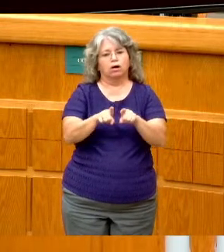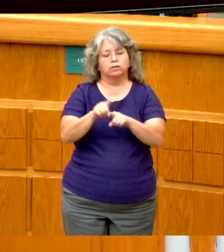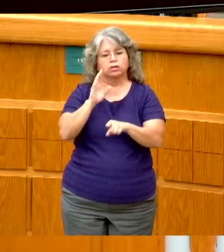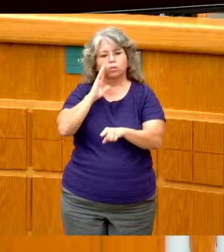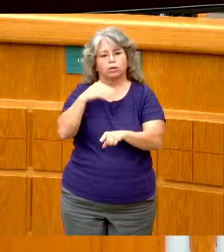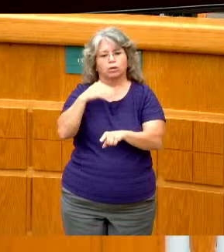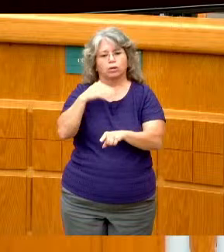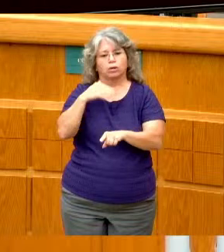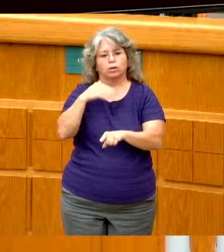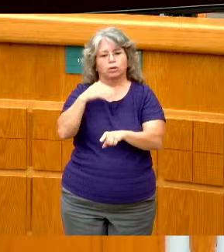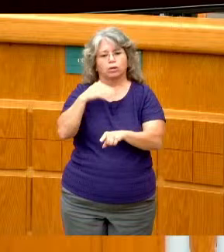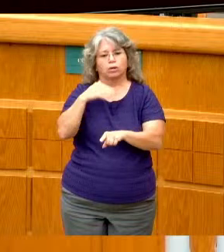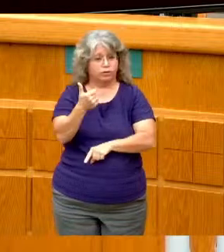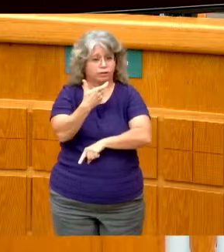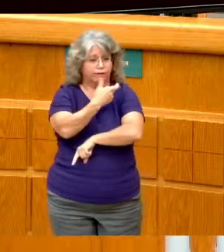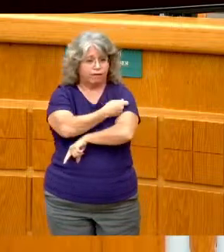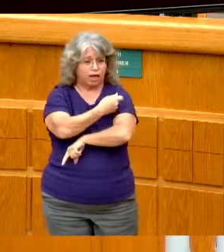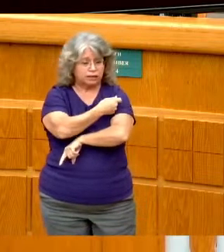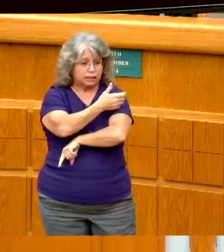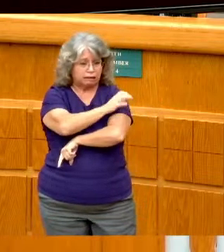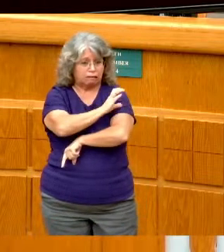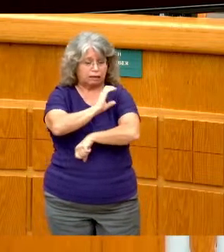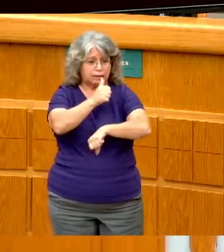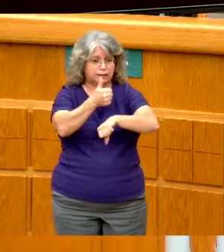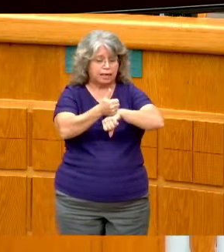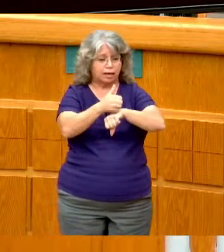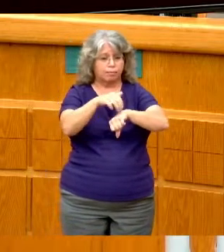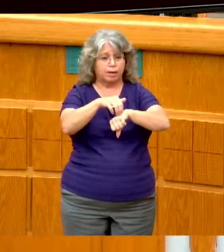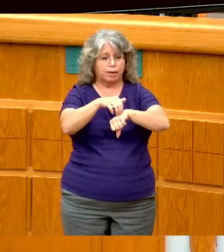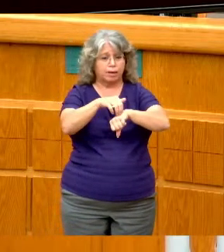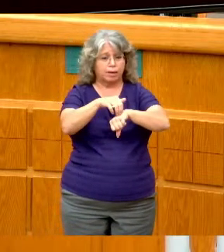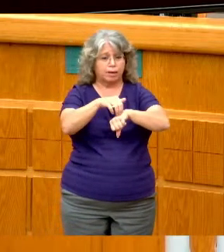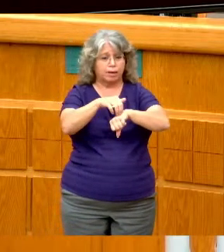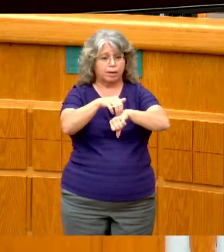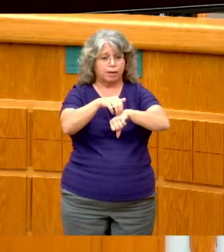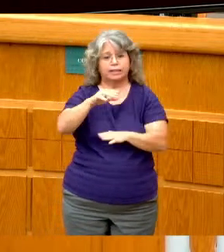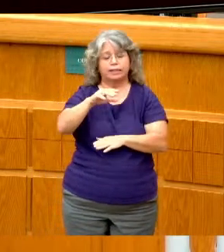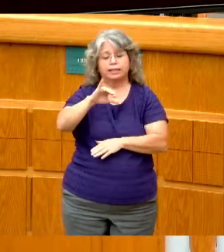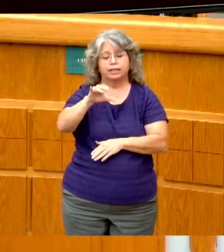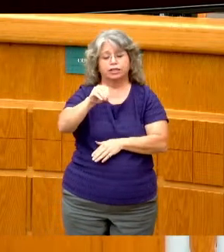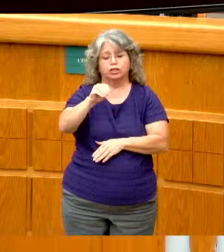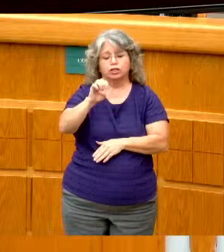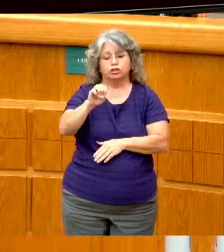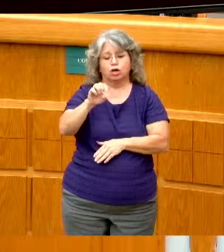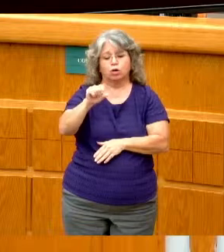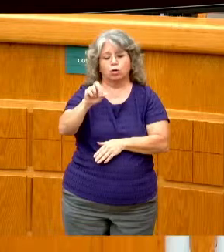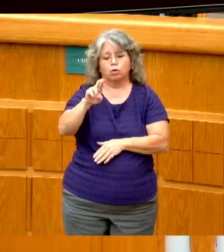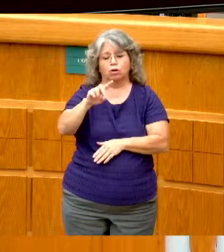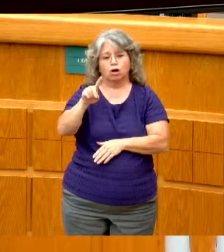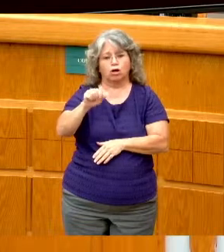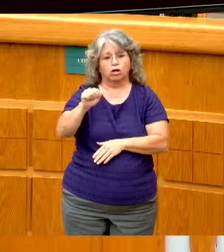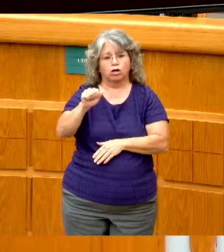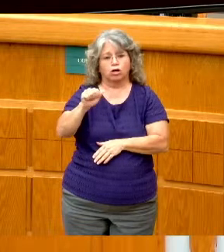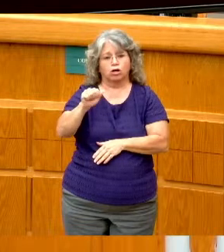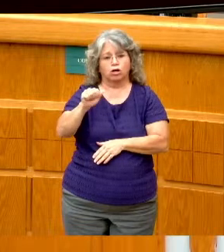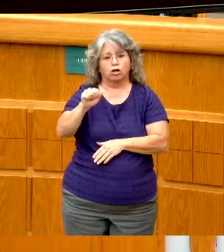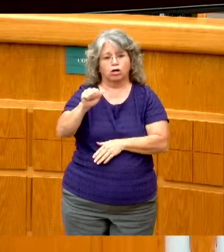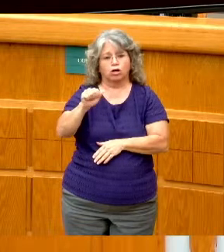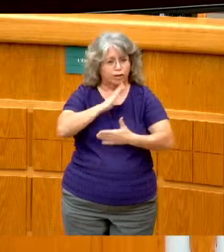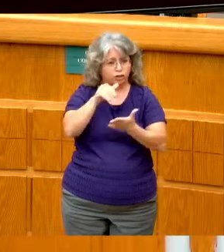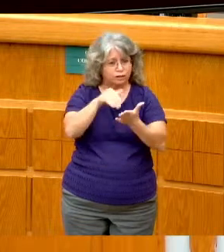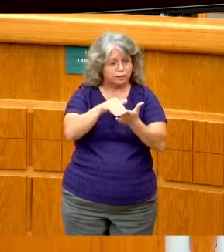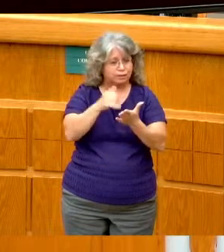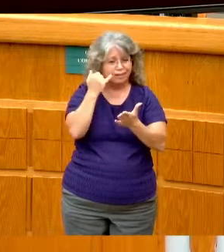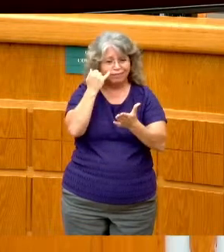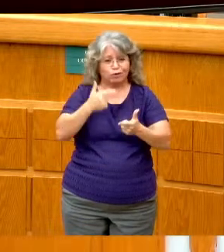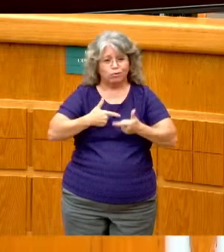Joe Garza Recreation Center. They have Moderna there, so like the judge said, if it's convenient, if you're located or you live